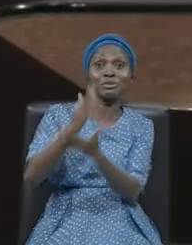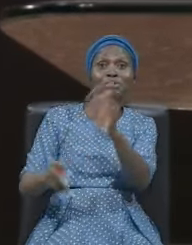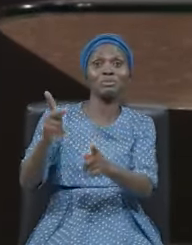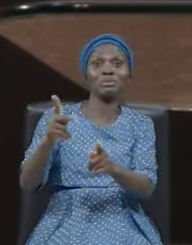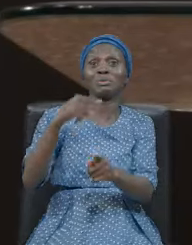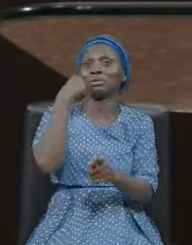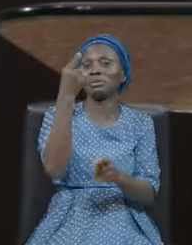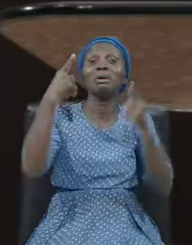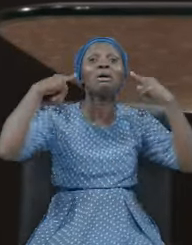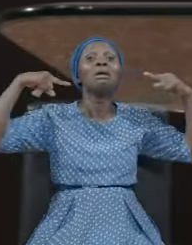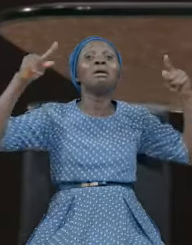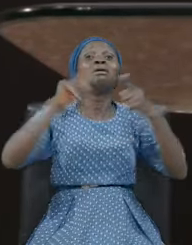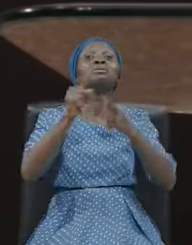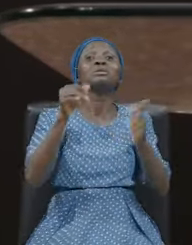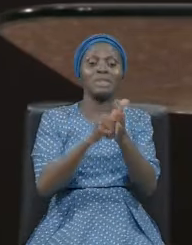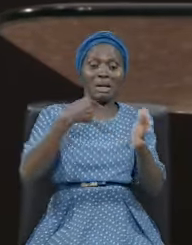that I have,